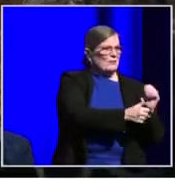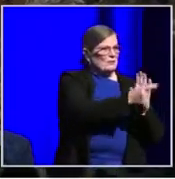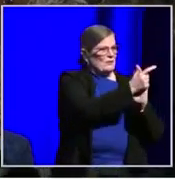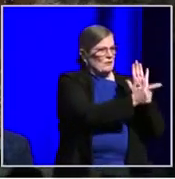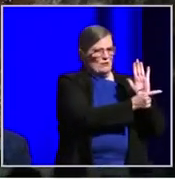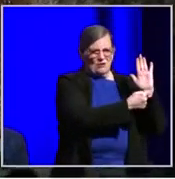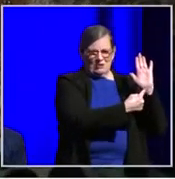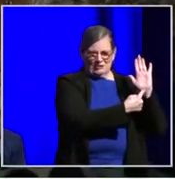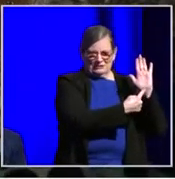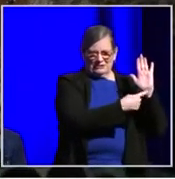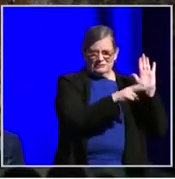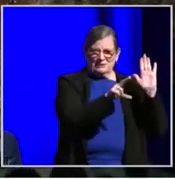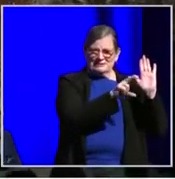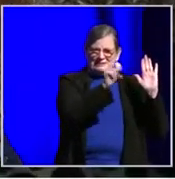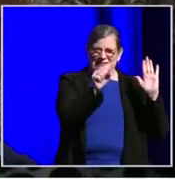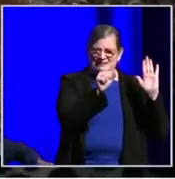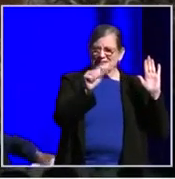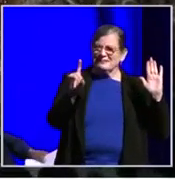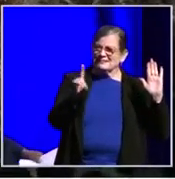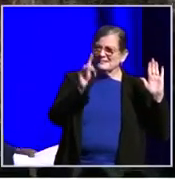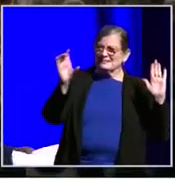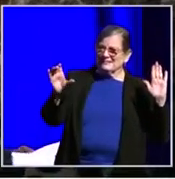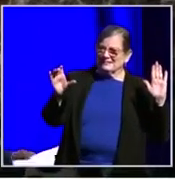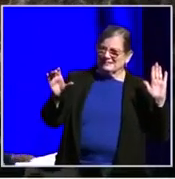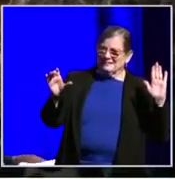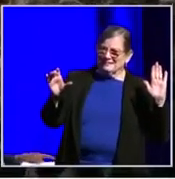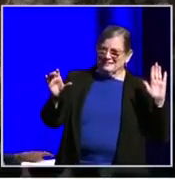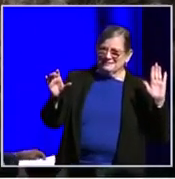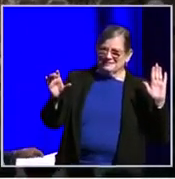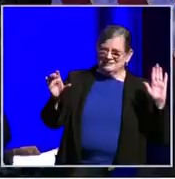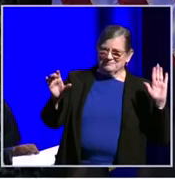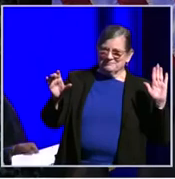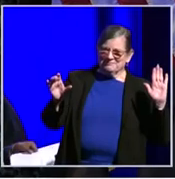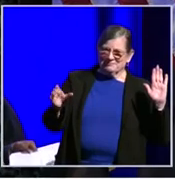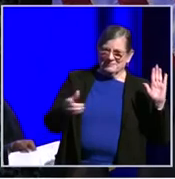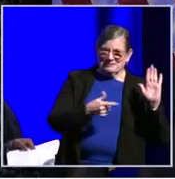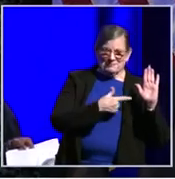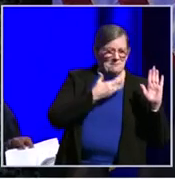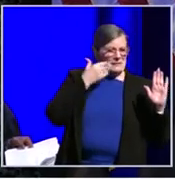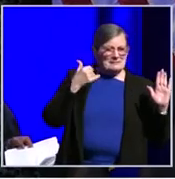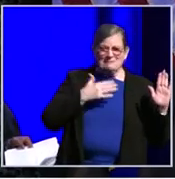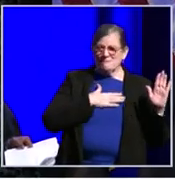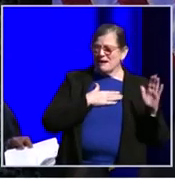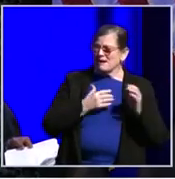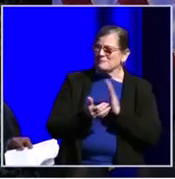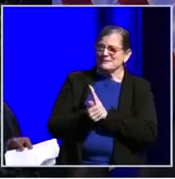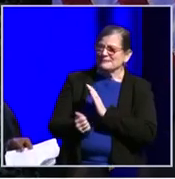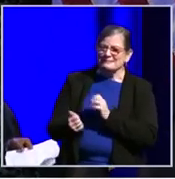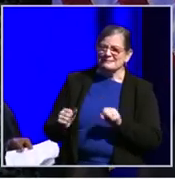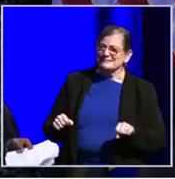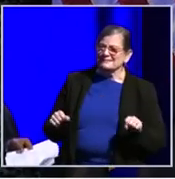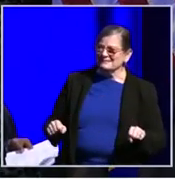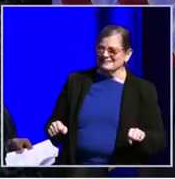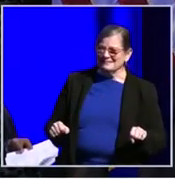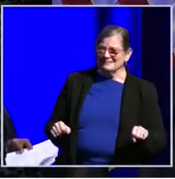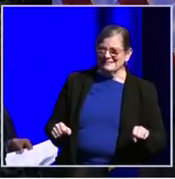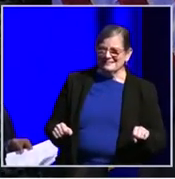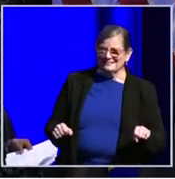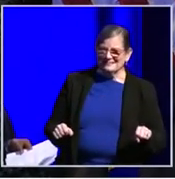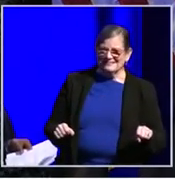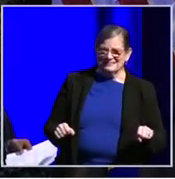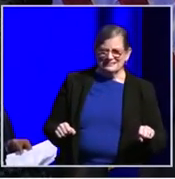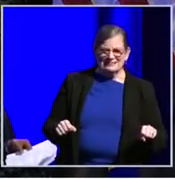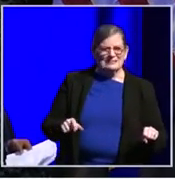of the United States and the District of Columbia. And will to the best of my ability. And will to the best of my ability.